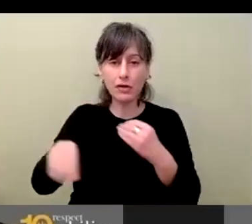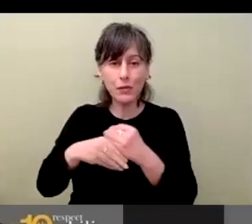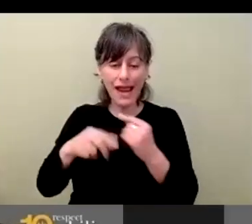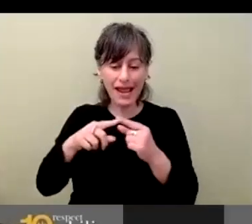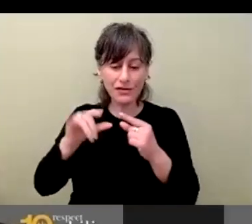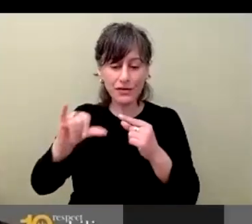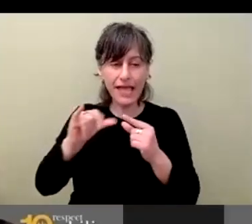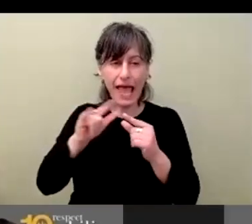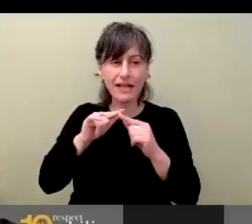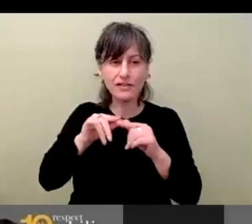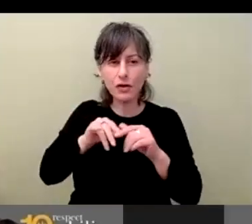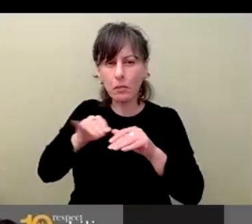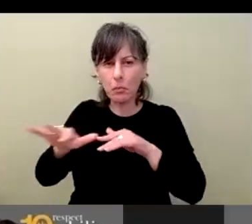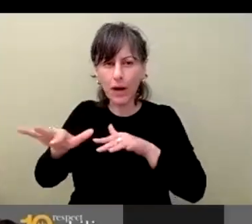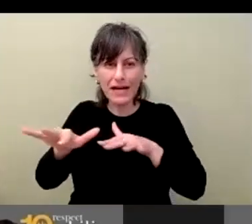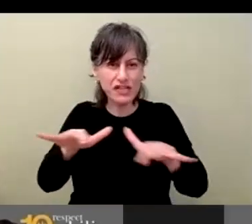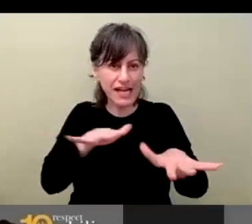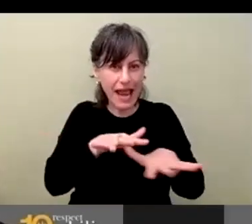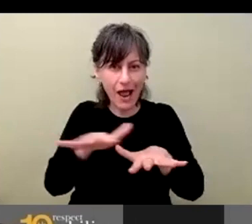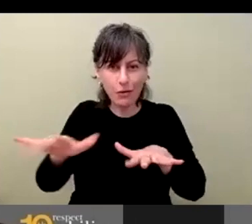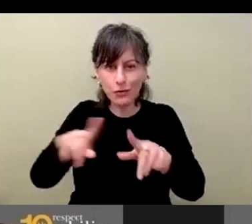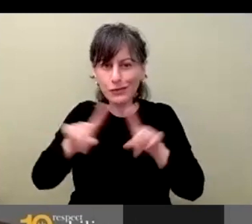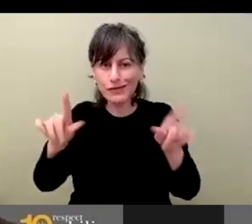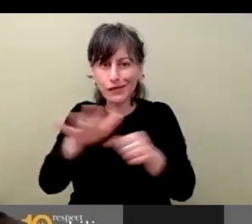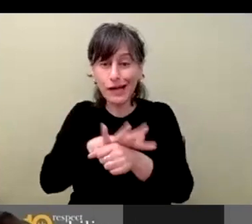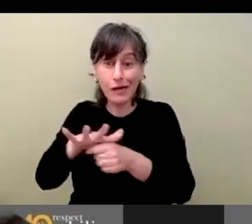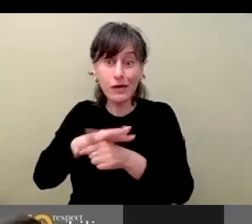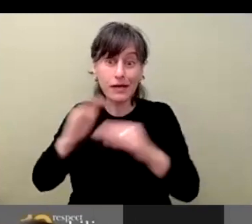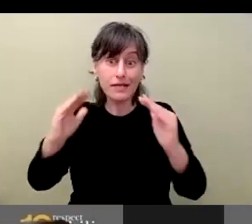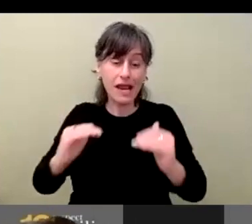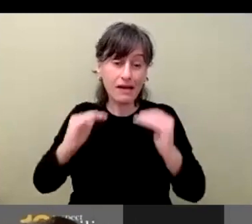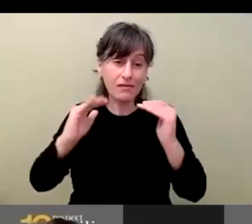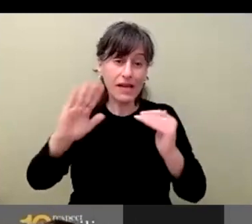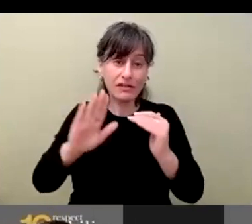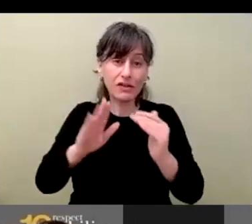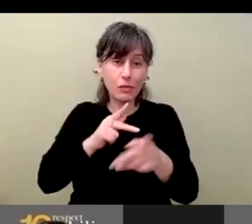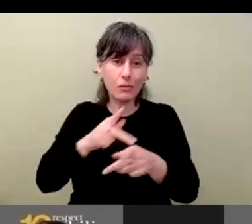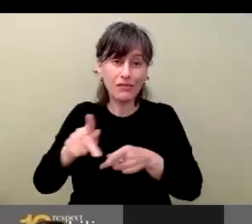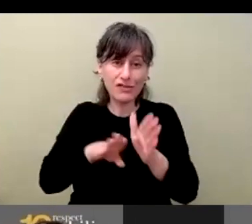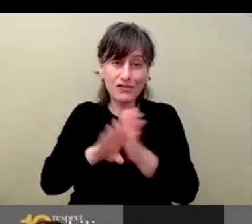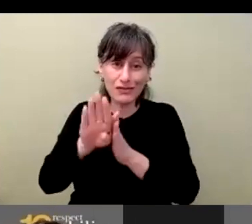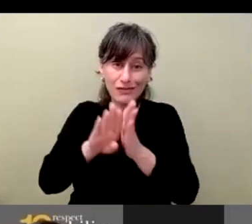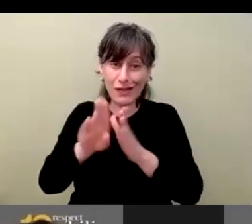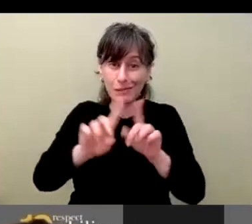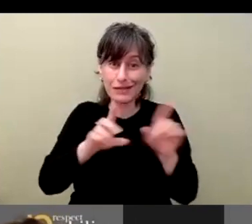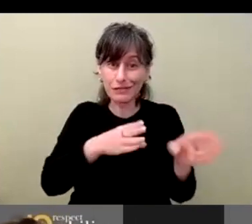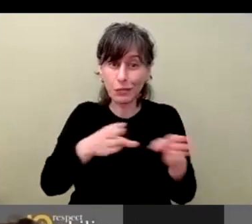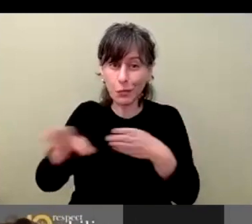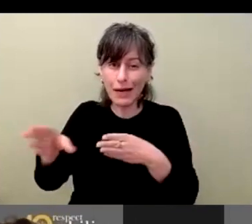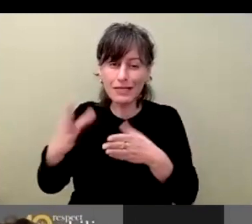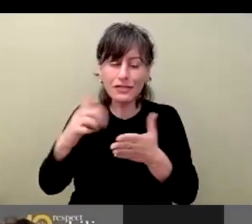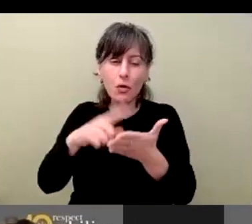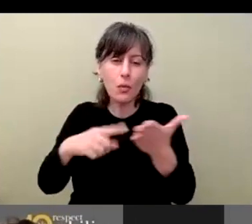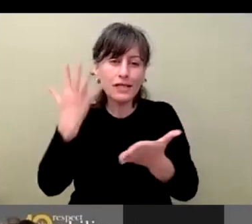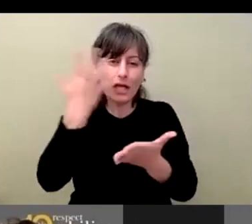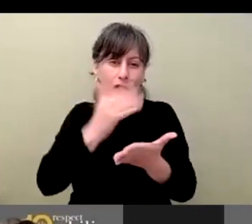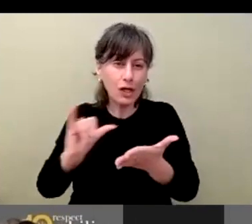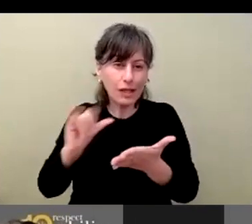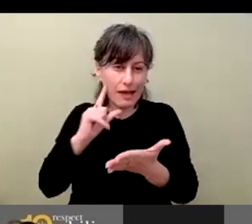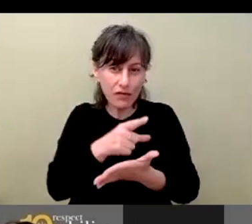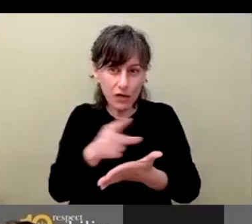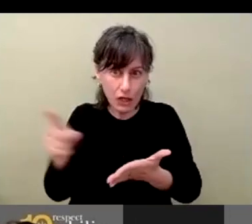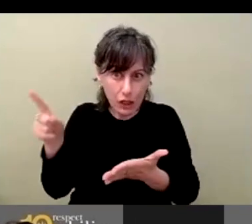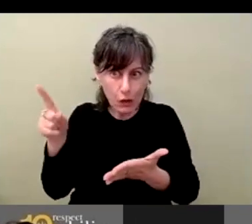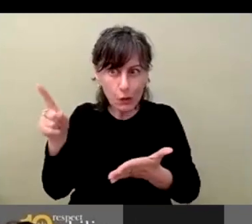branching out into all these different areas. You're advancing your professional development in different ways. What does it look like for you when